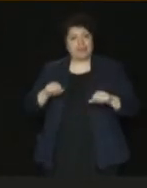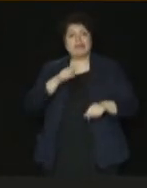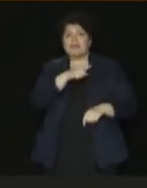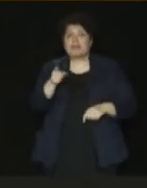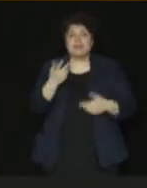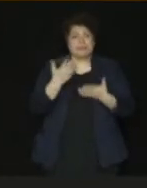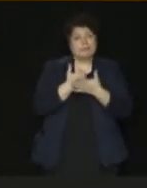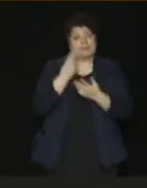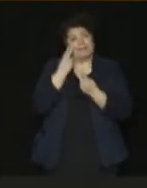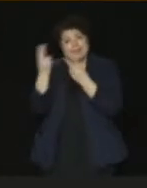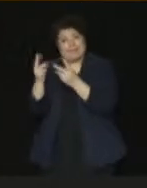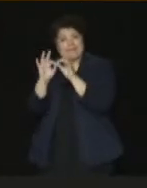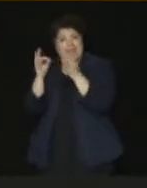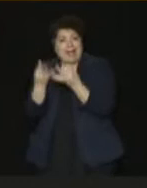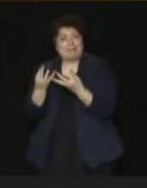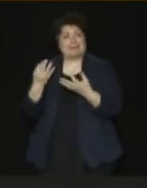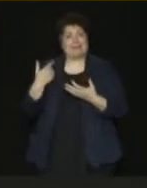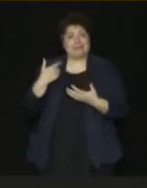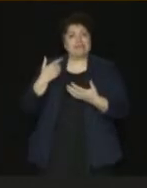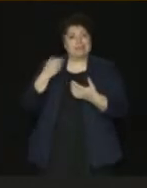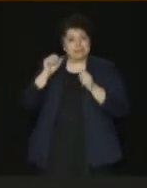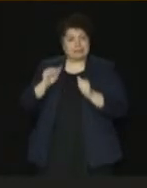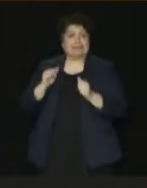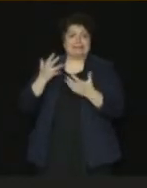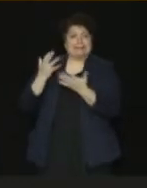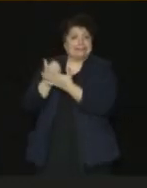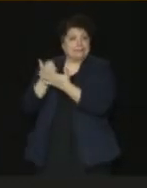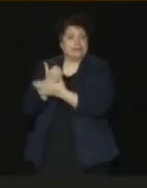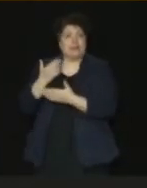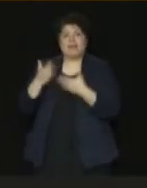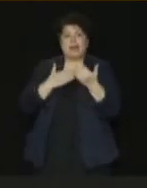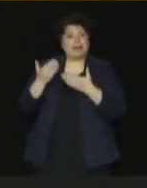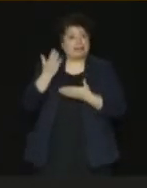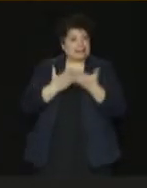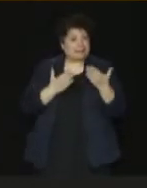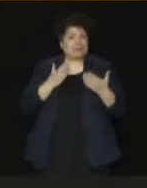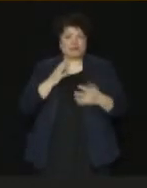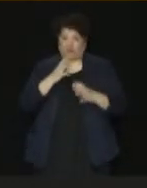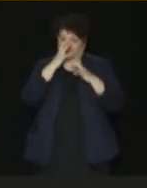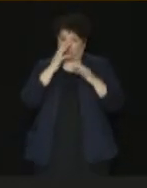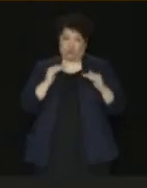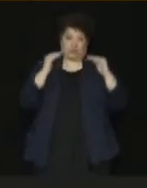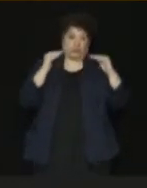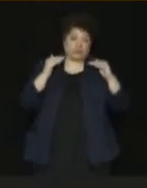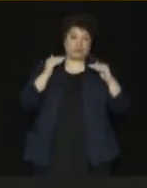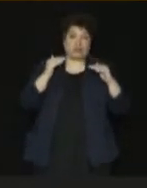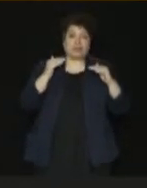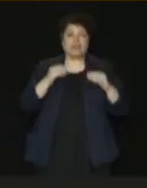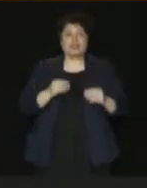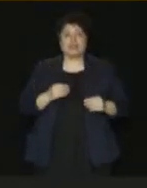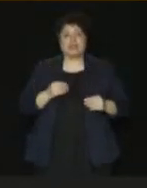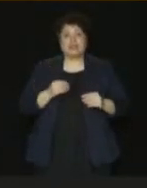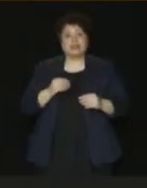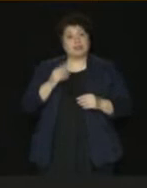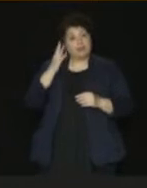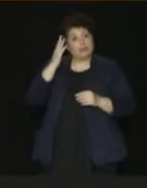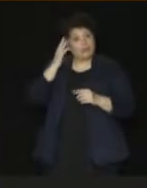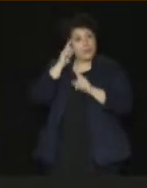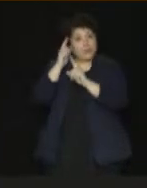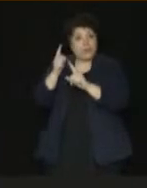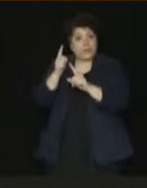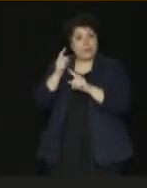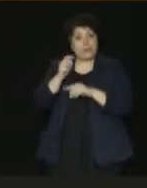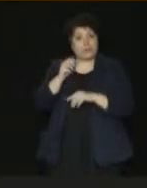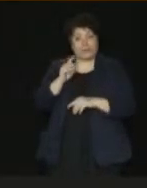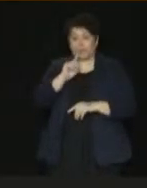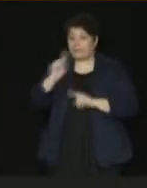more families reunited despite the restrictions that we applied. We implemented these